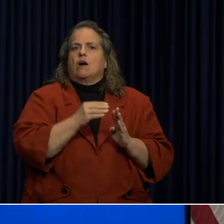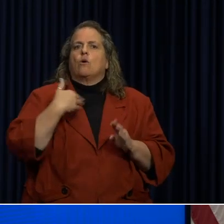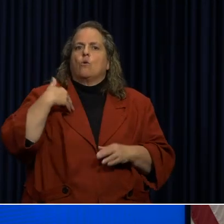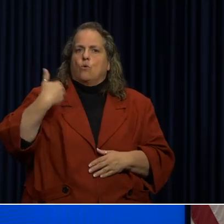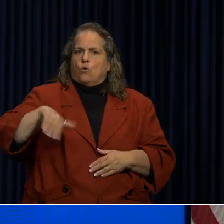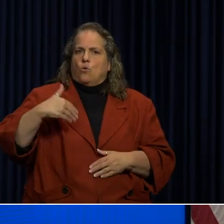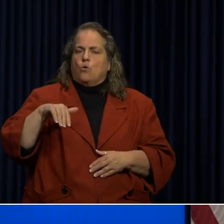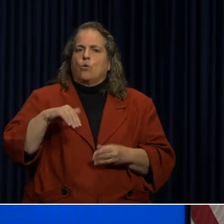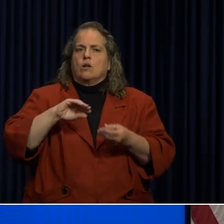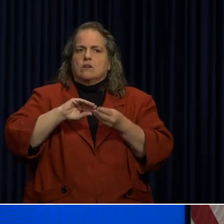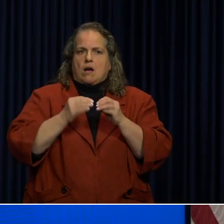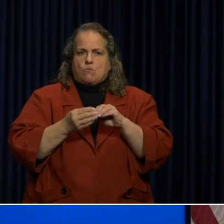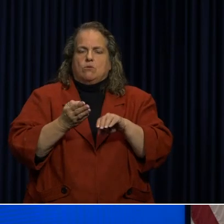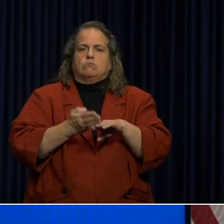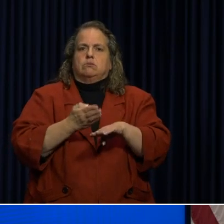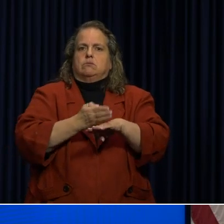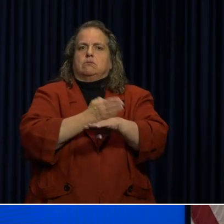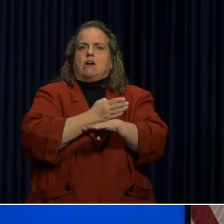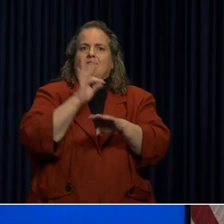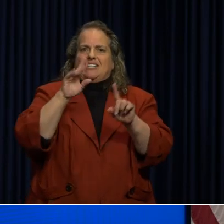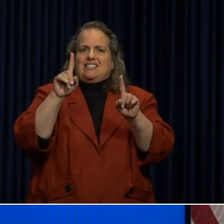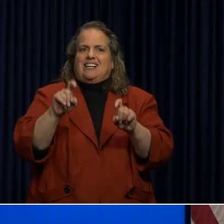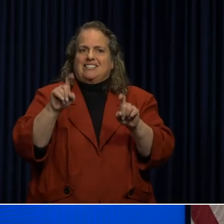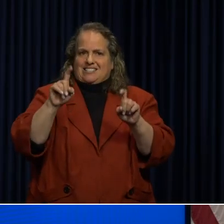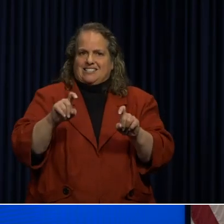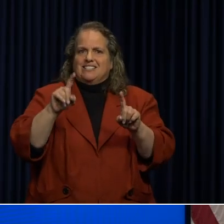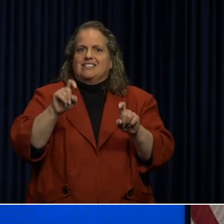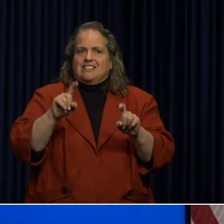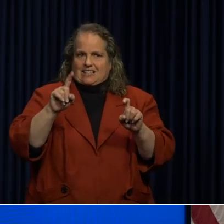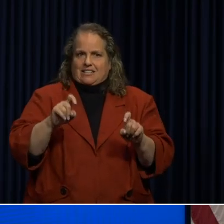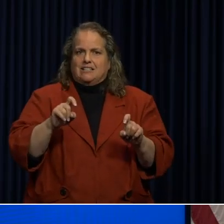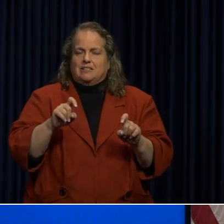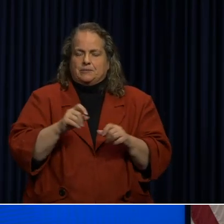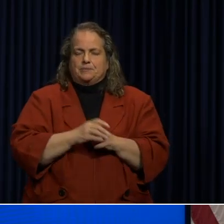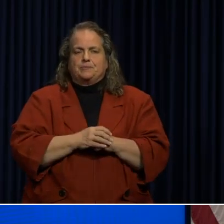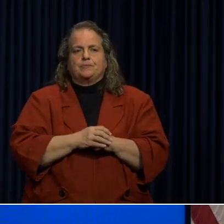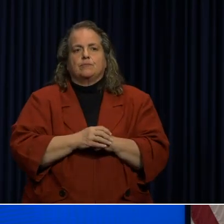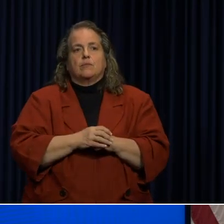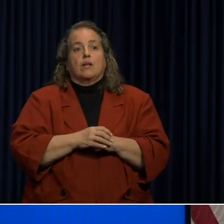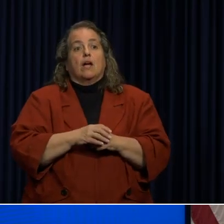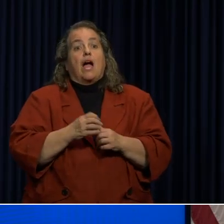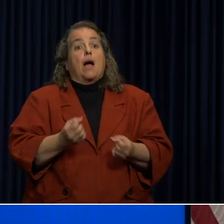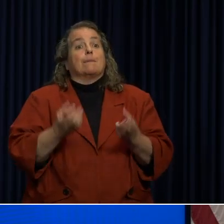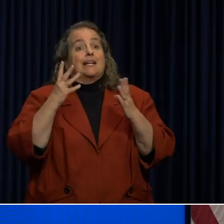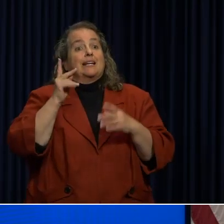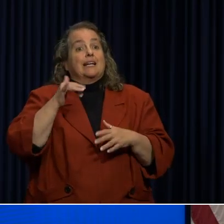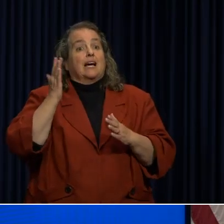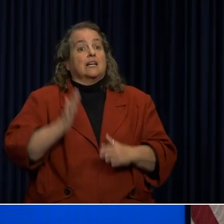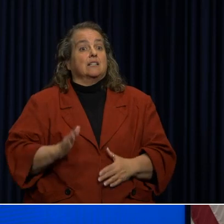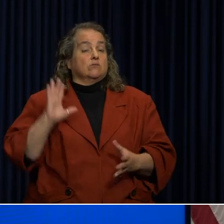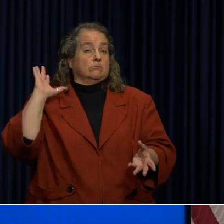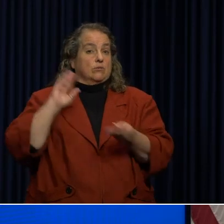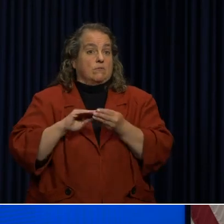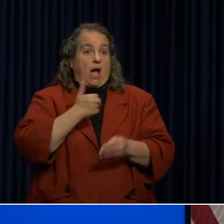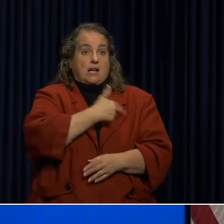a significant increase in our testing. Number of Kentuckians ever